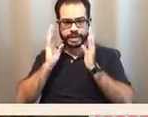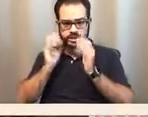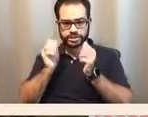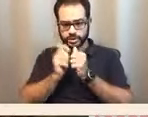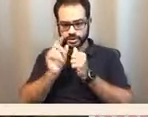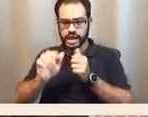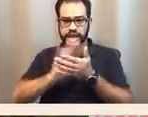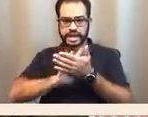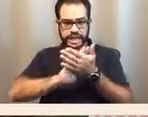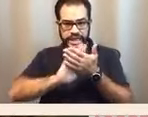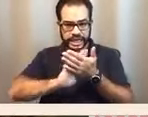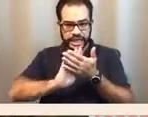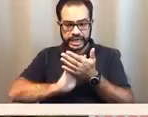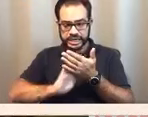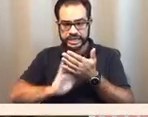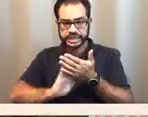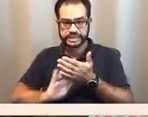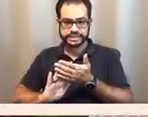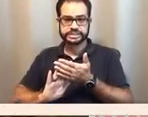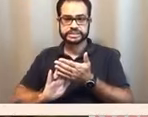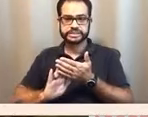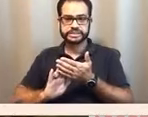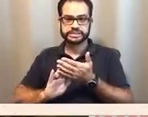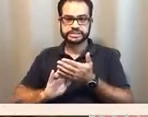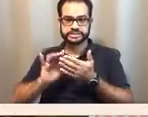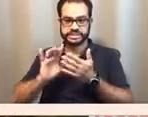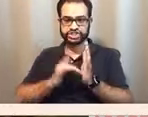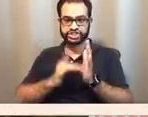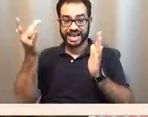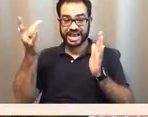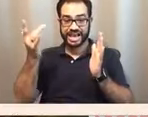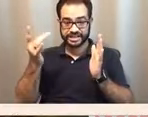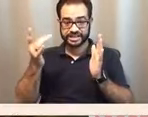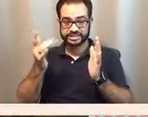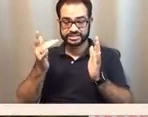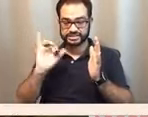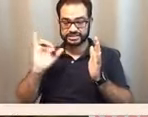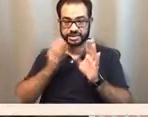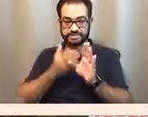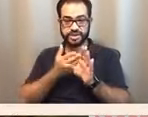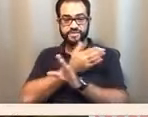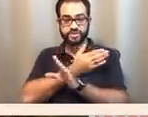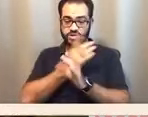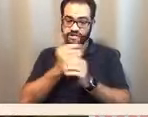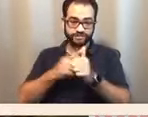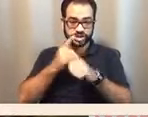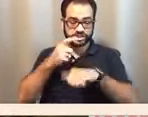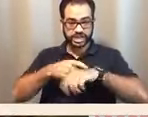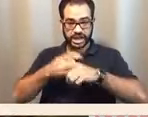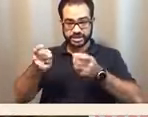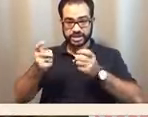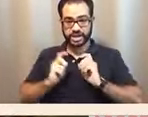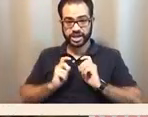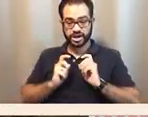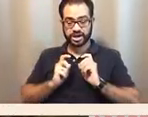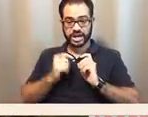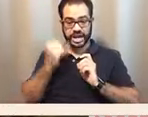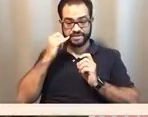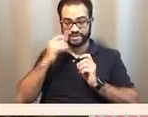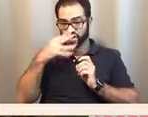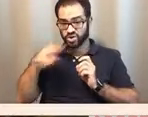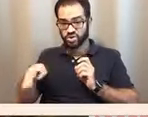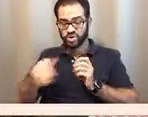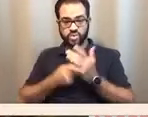up, that it was shiny like it was originally given to us, what happened? That